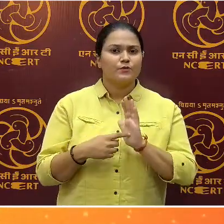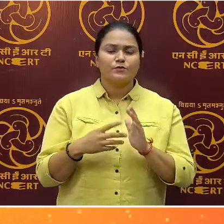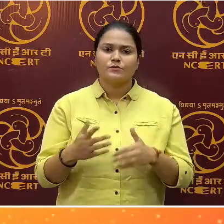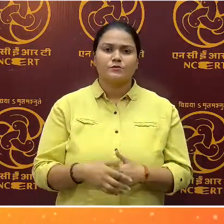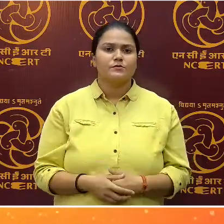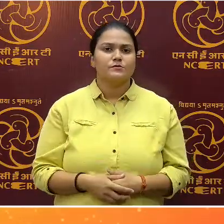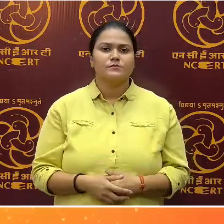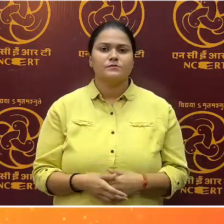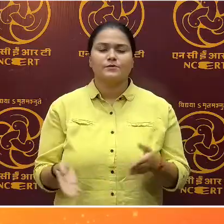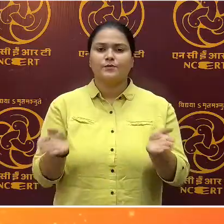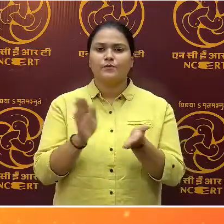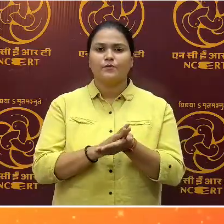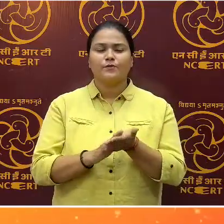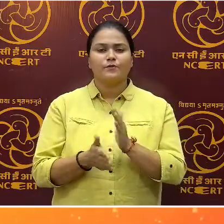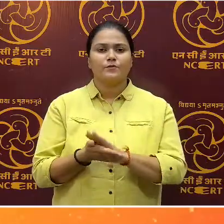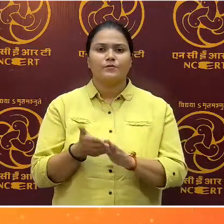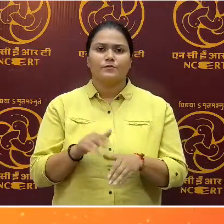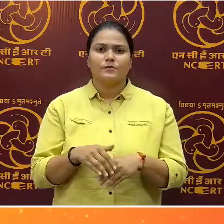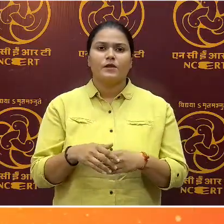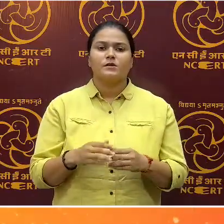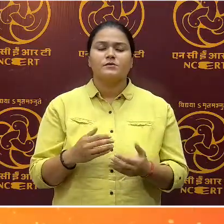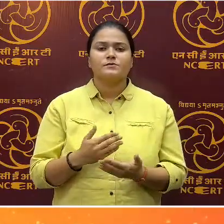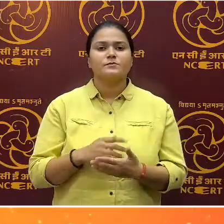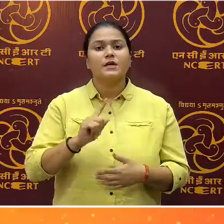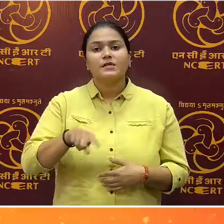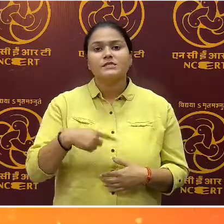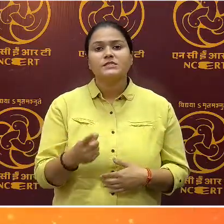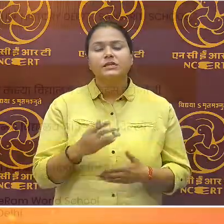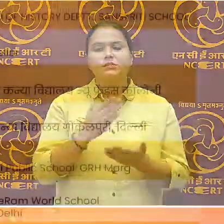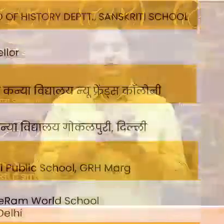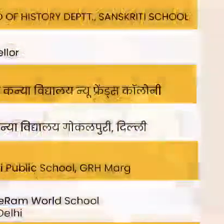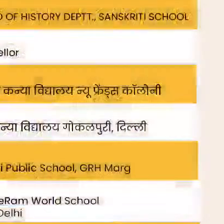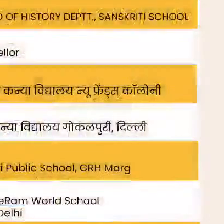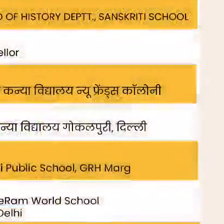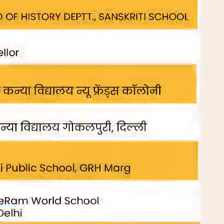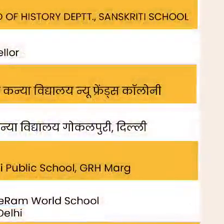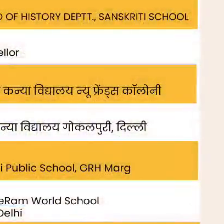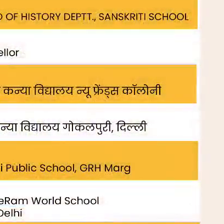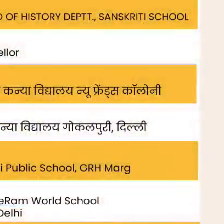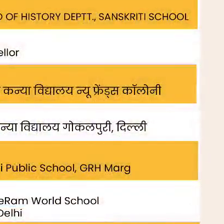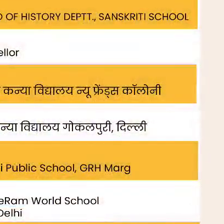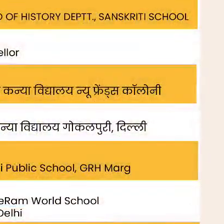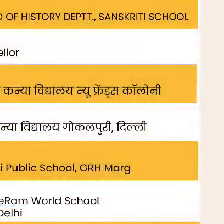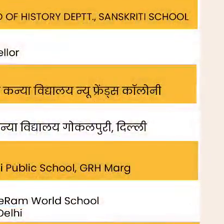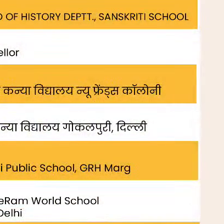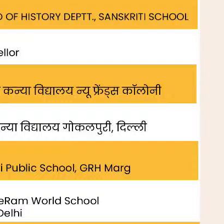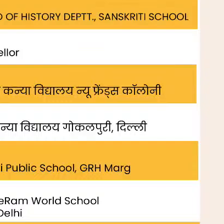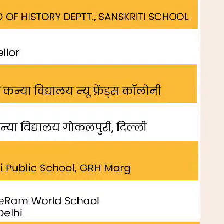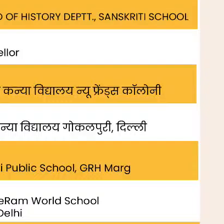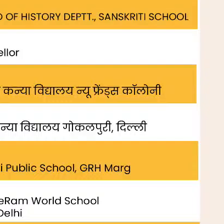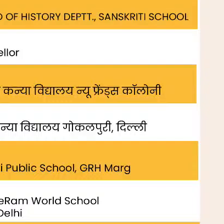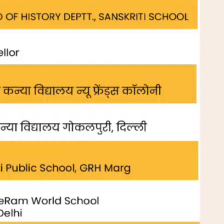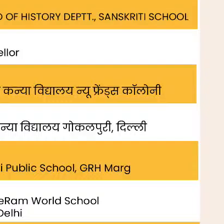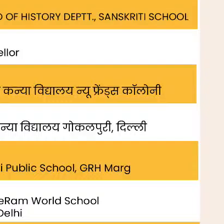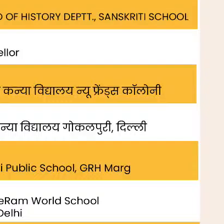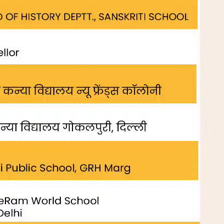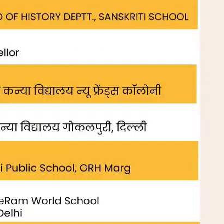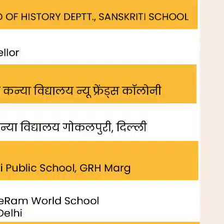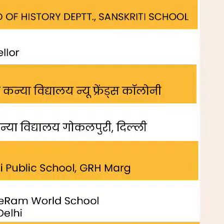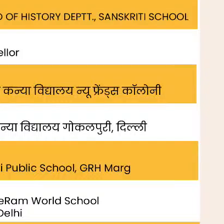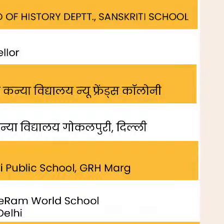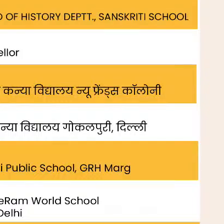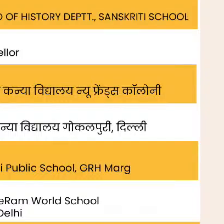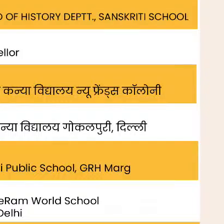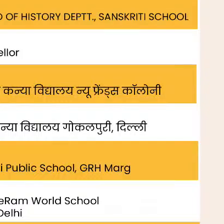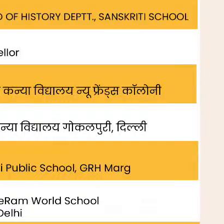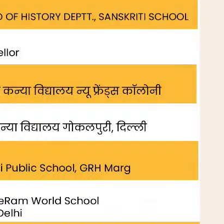to wrap up the show, and here we are with the next program at 3:30, and topic for that session is mathematics.